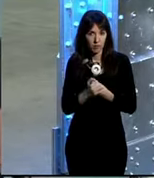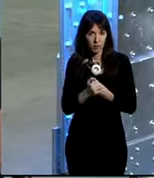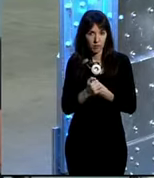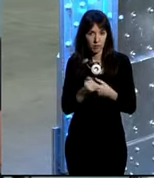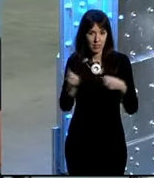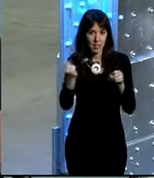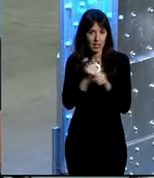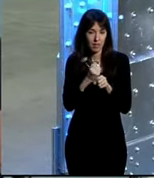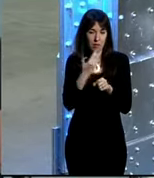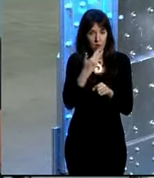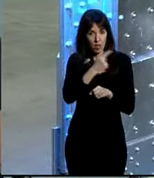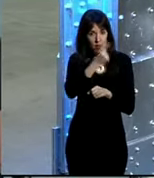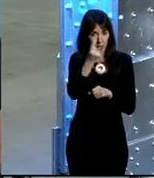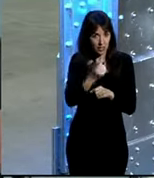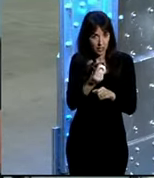I'm seeing is